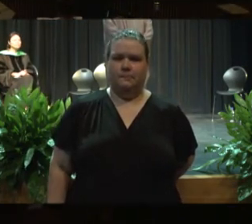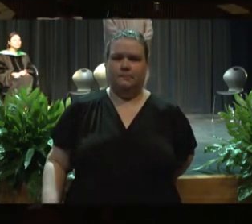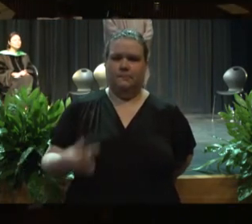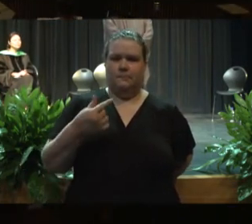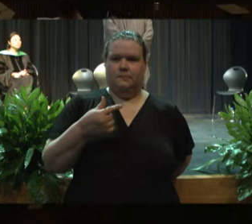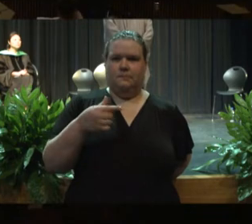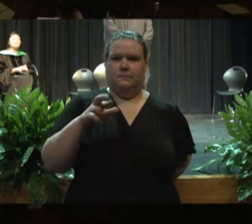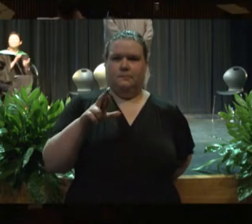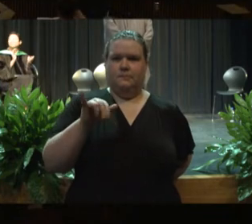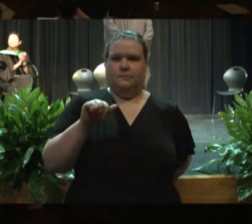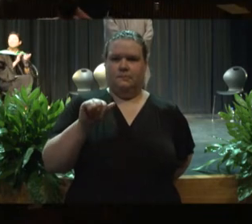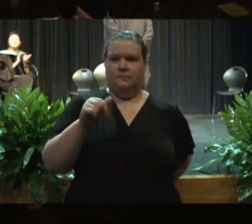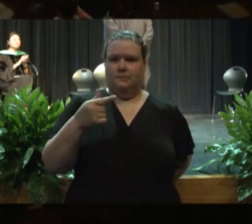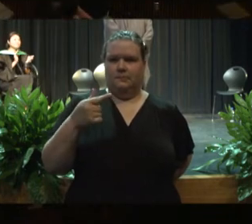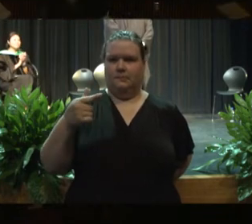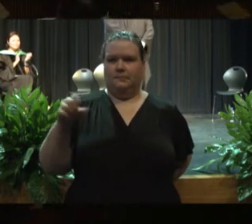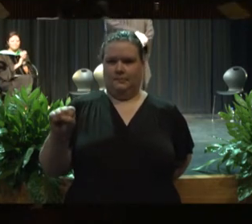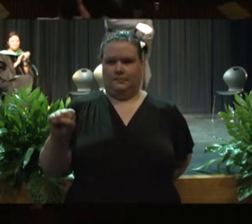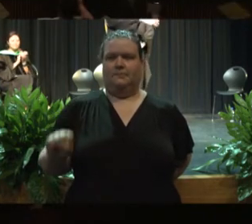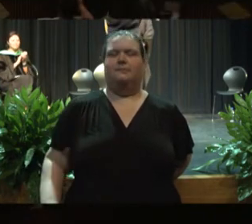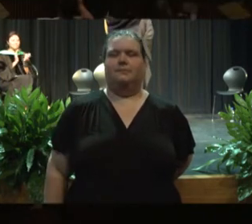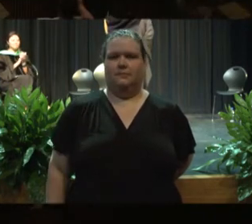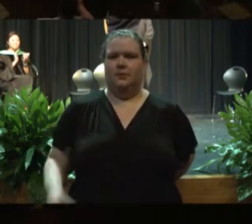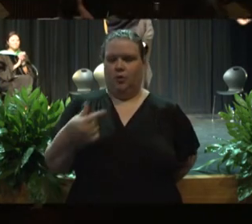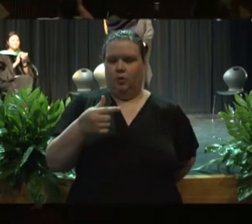Timnaya Keon Griggs.